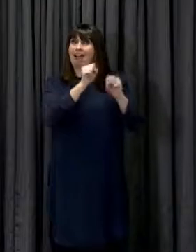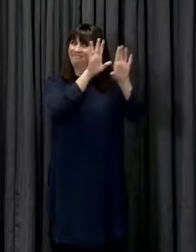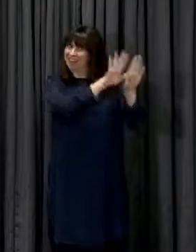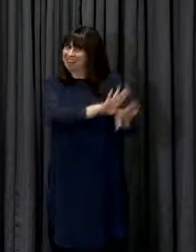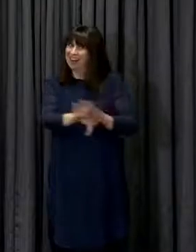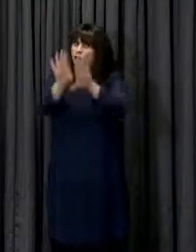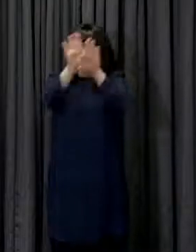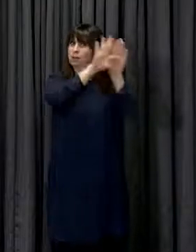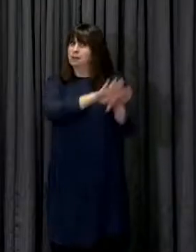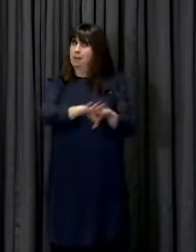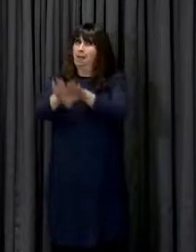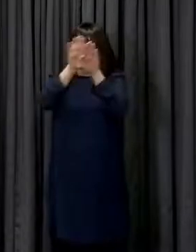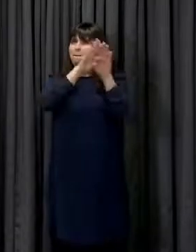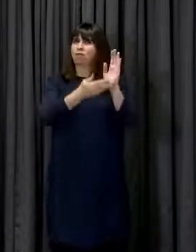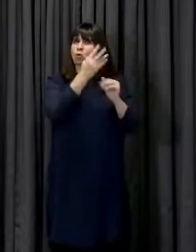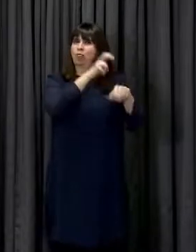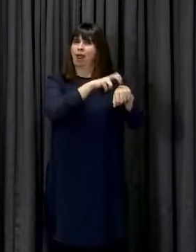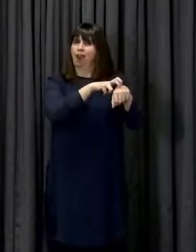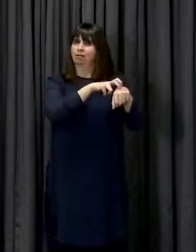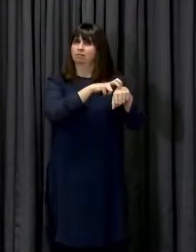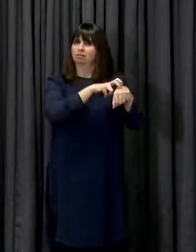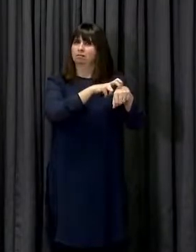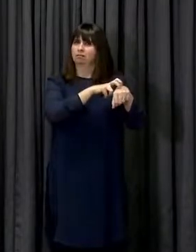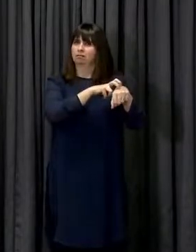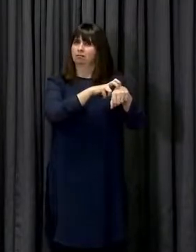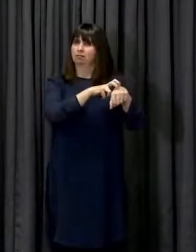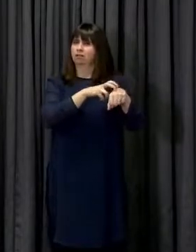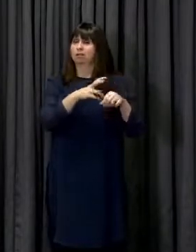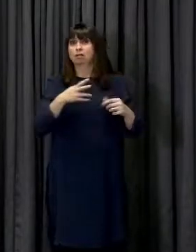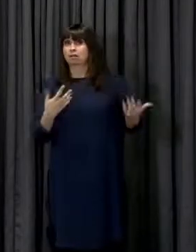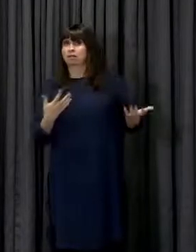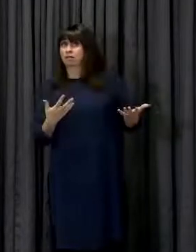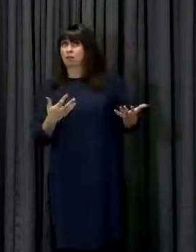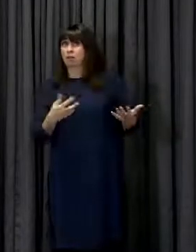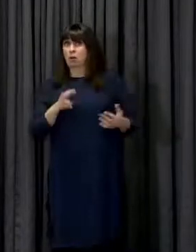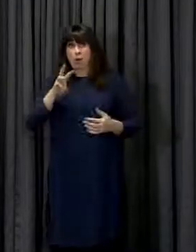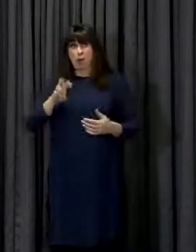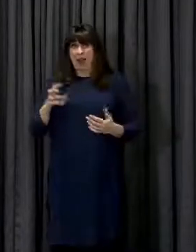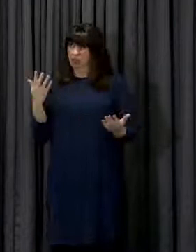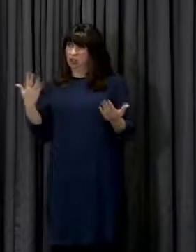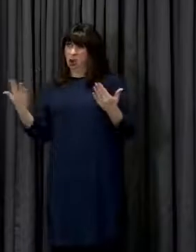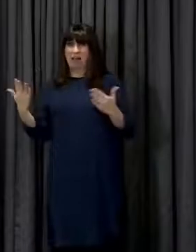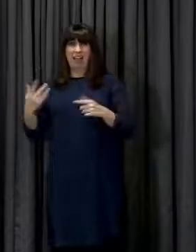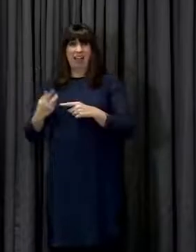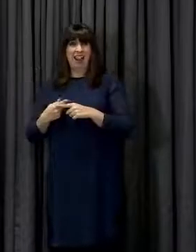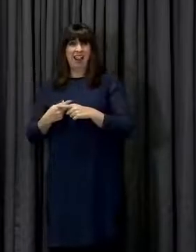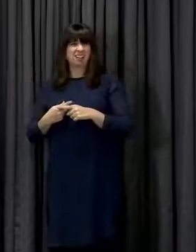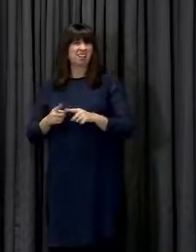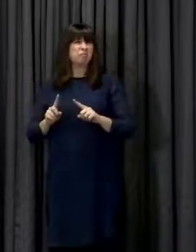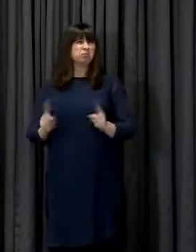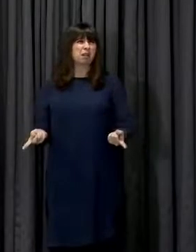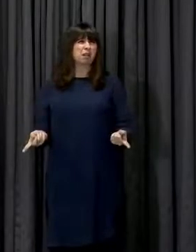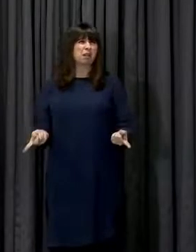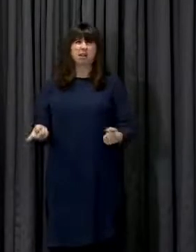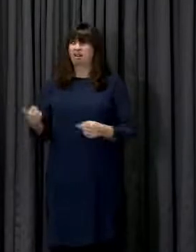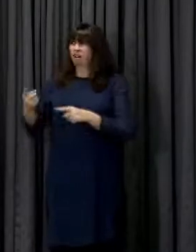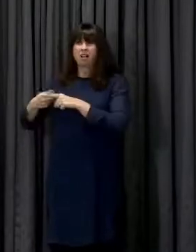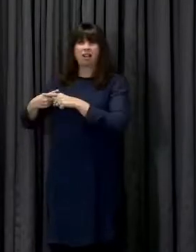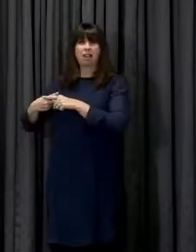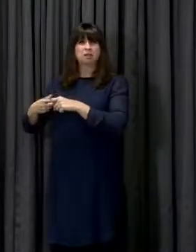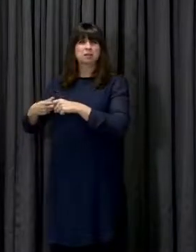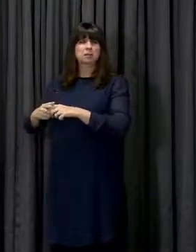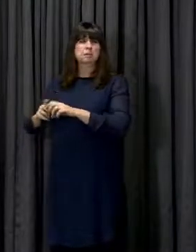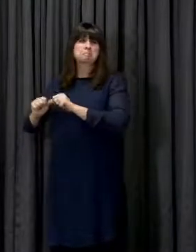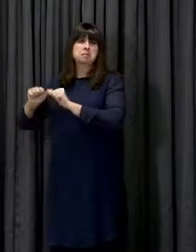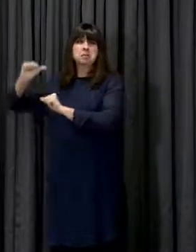we're not an outlier in that sense. And you then need to be honest about comparing Wales and England. England is a much bigger country,